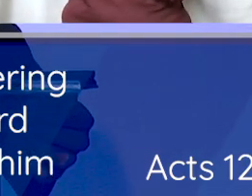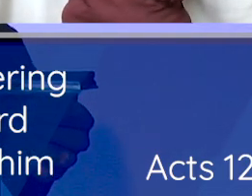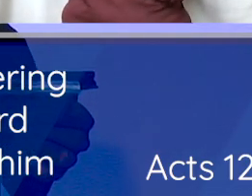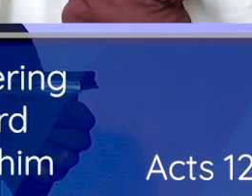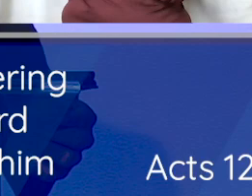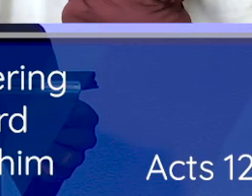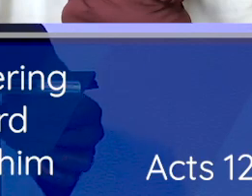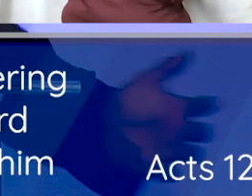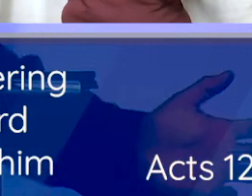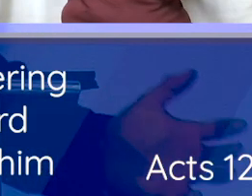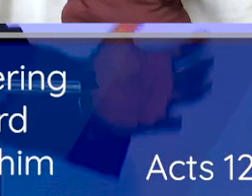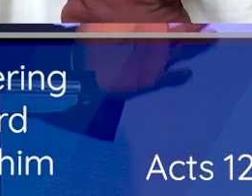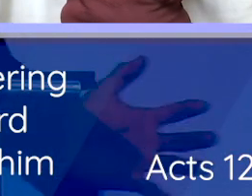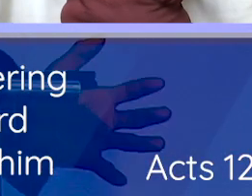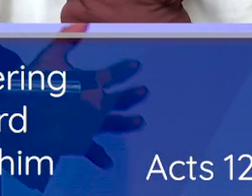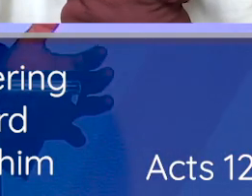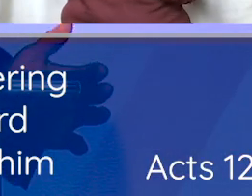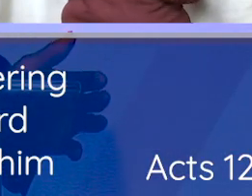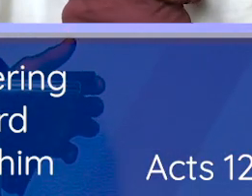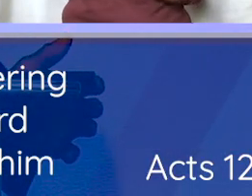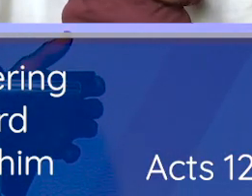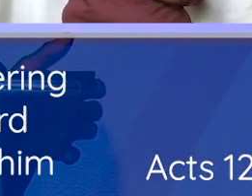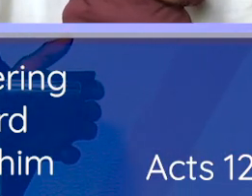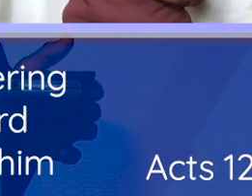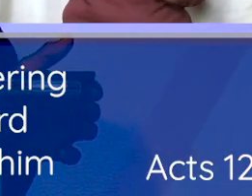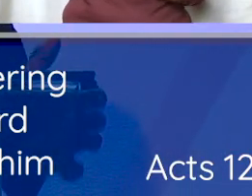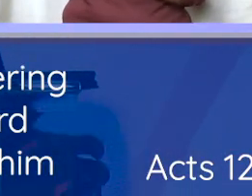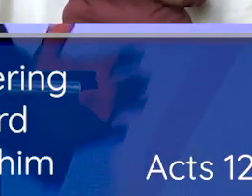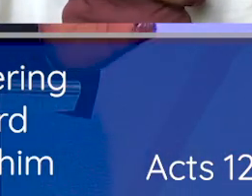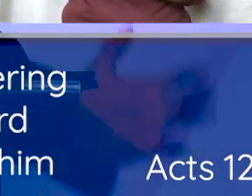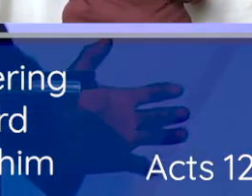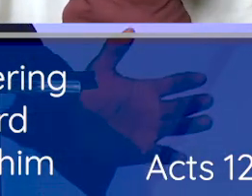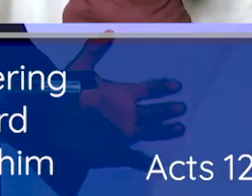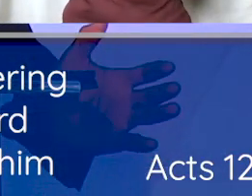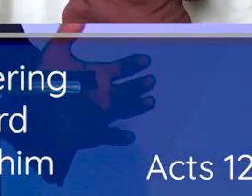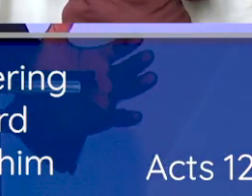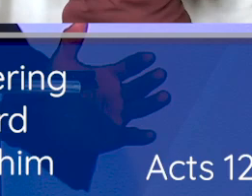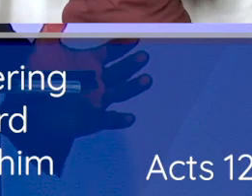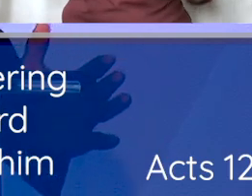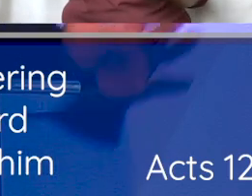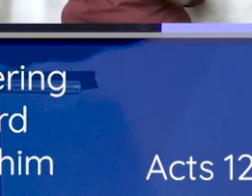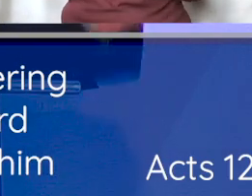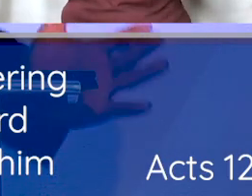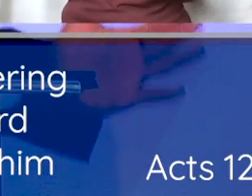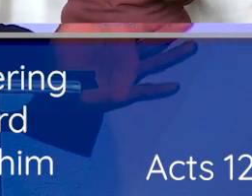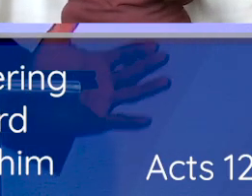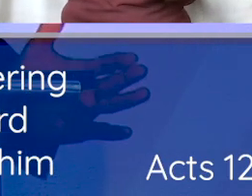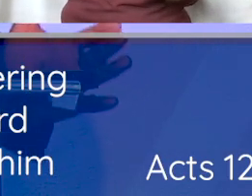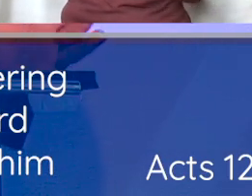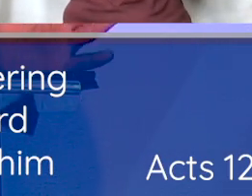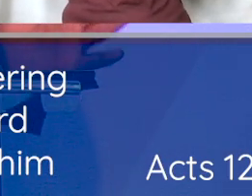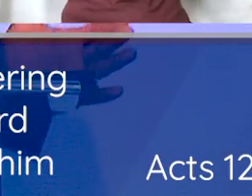to four squads of soldiers to guard him, intending that after the